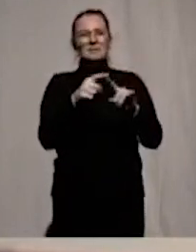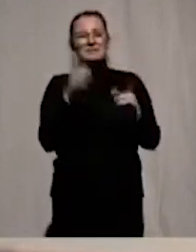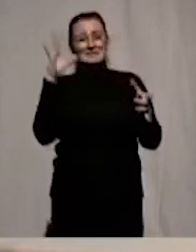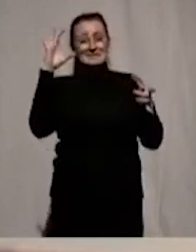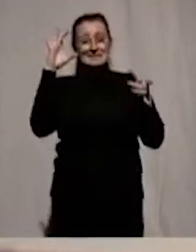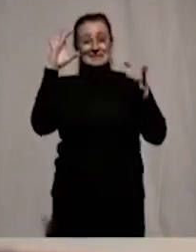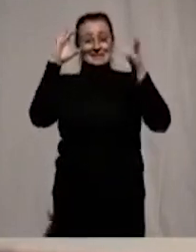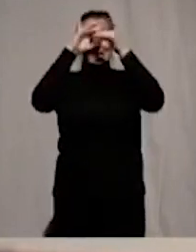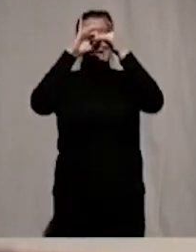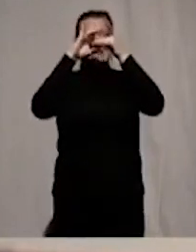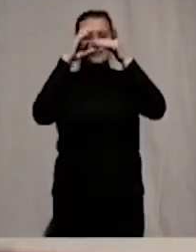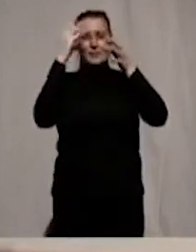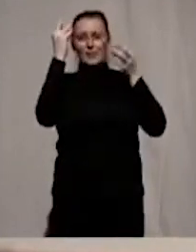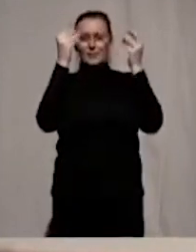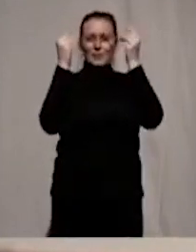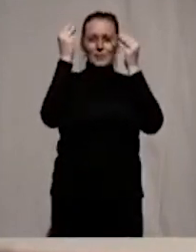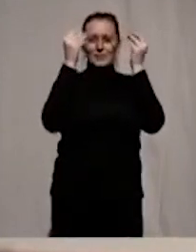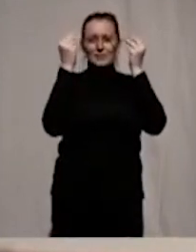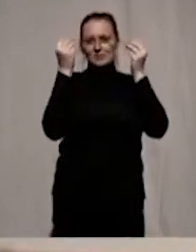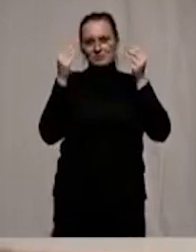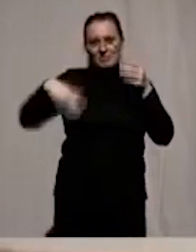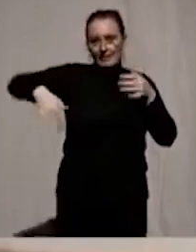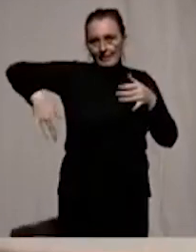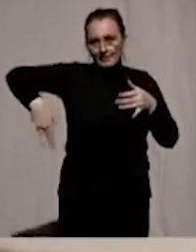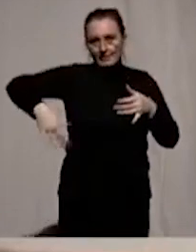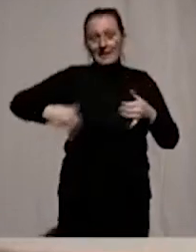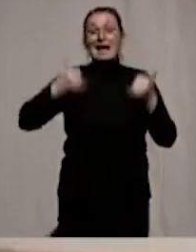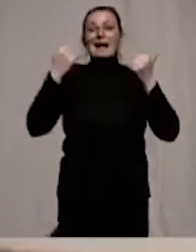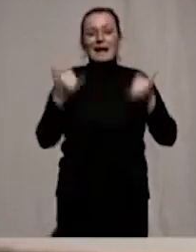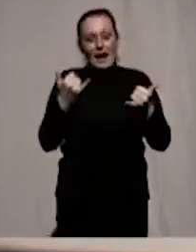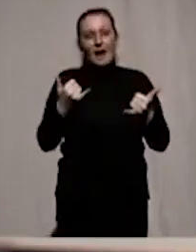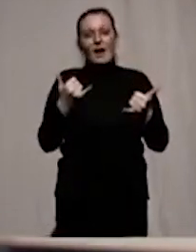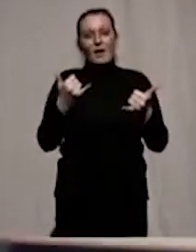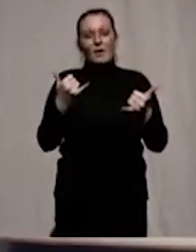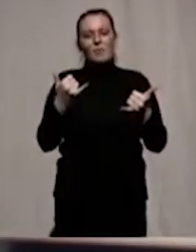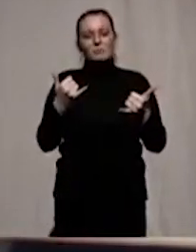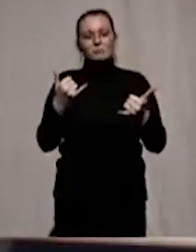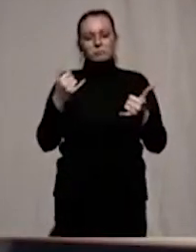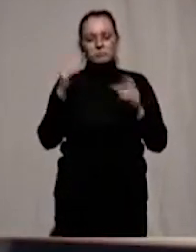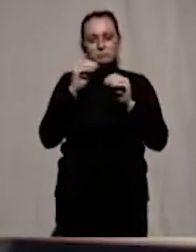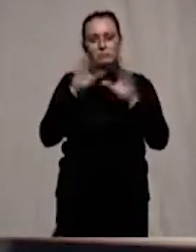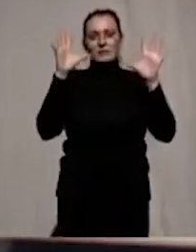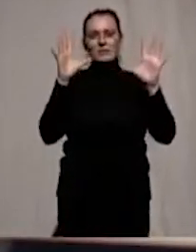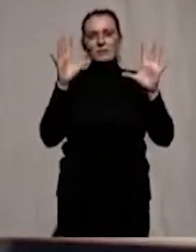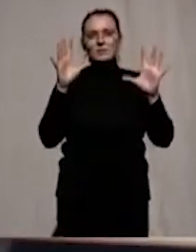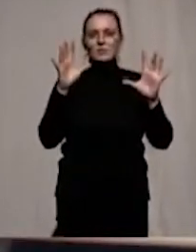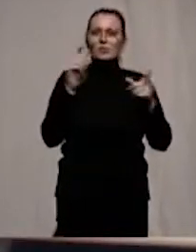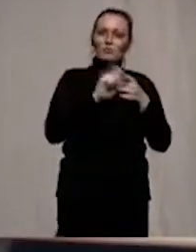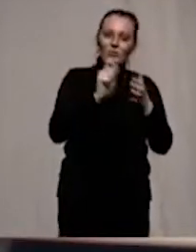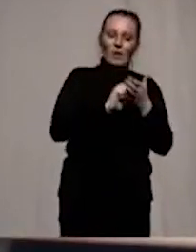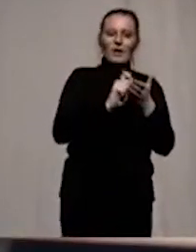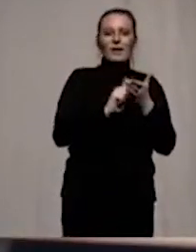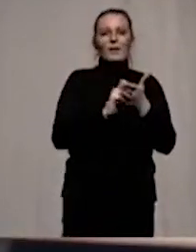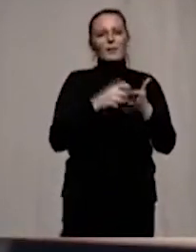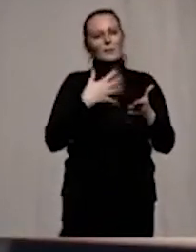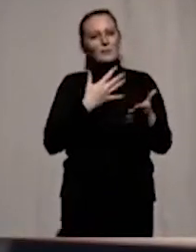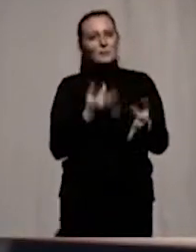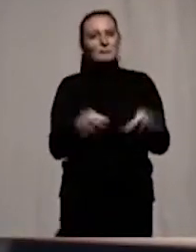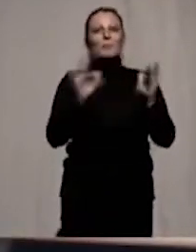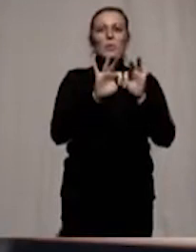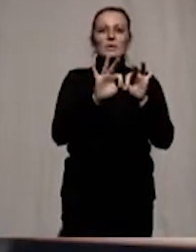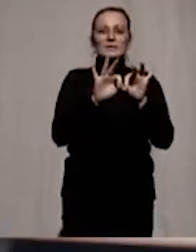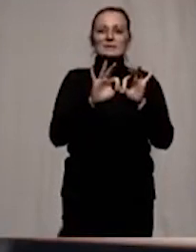thought about it, nothing but it. Now I'm thinking, yes, writing is very important for songwriting. In order to, like, get it, you need to really be able to